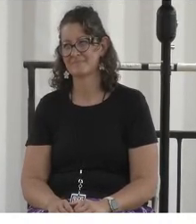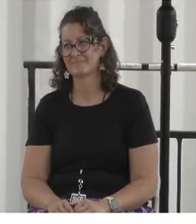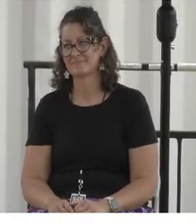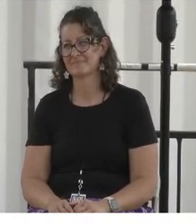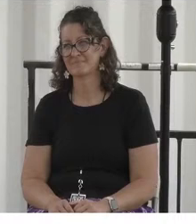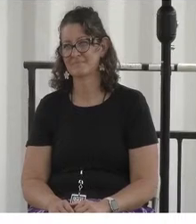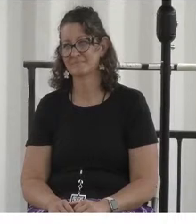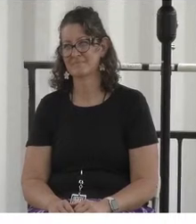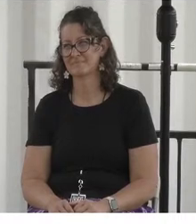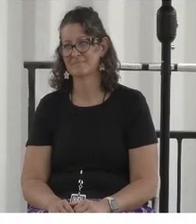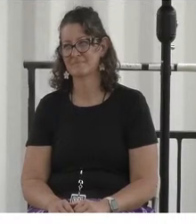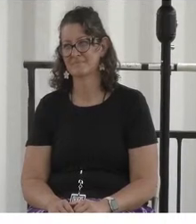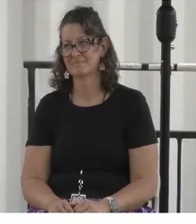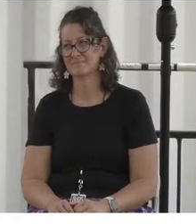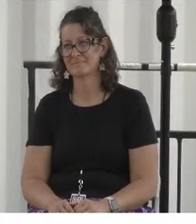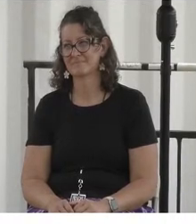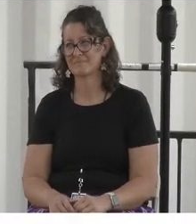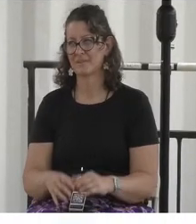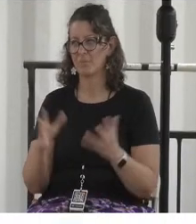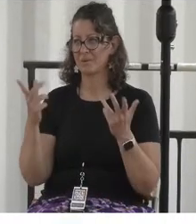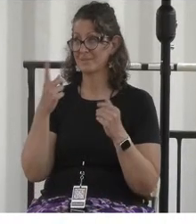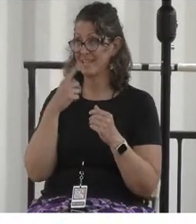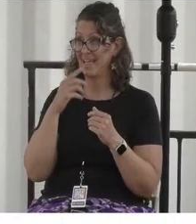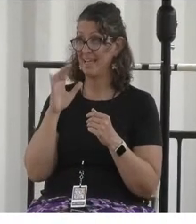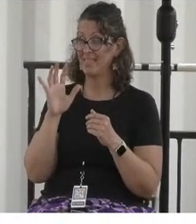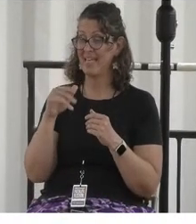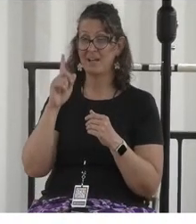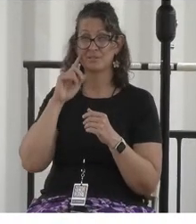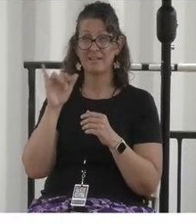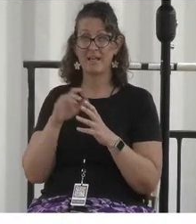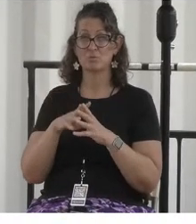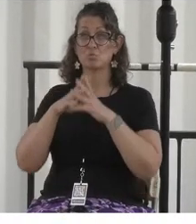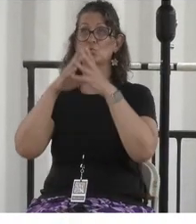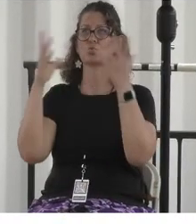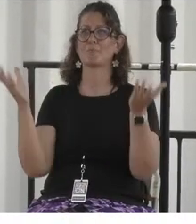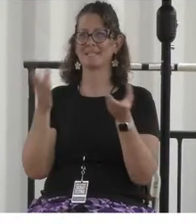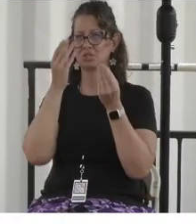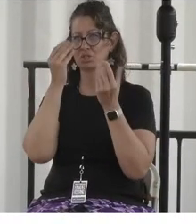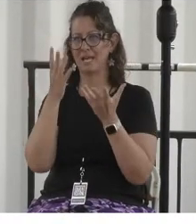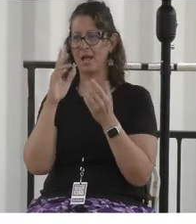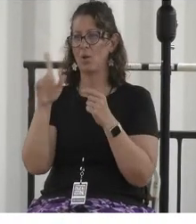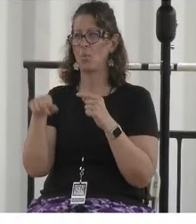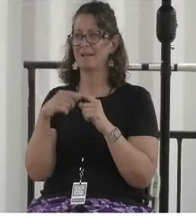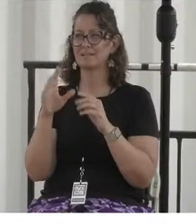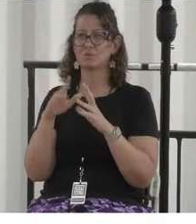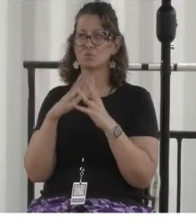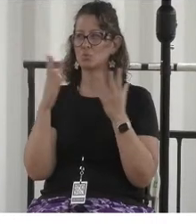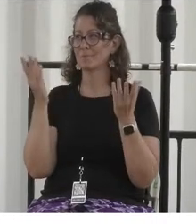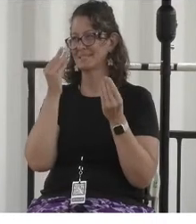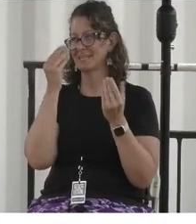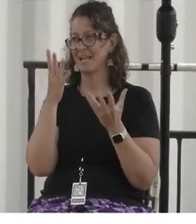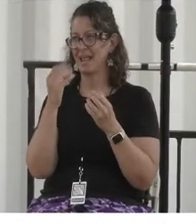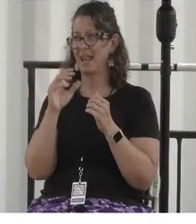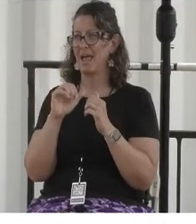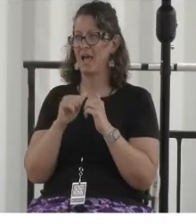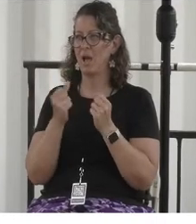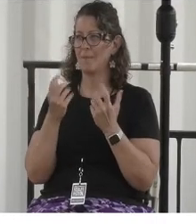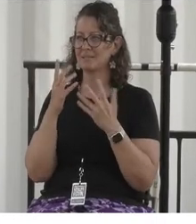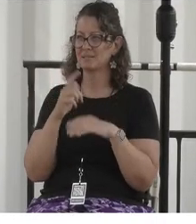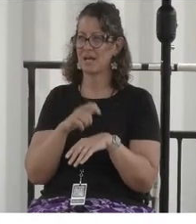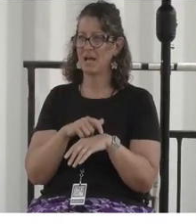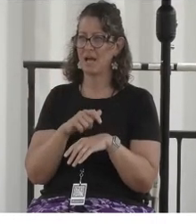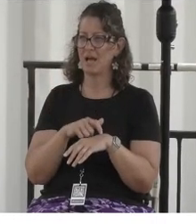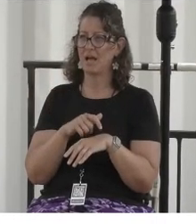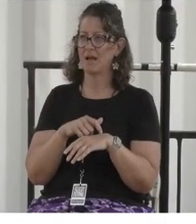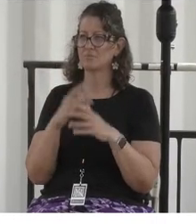So what you're saying, that sounds like almost too much data. Like, when is it too much data, and how much time are you